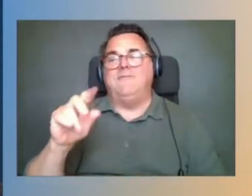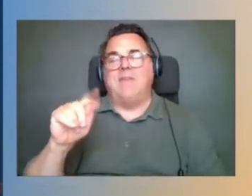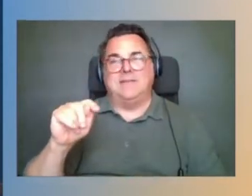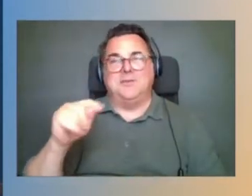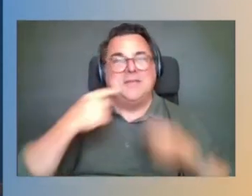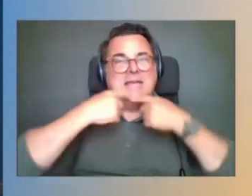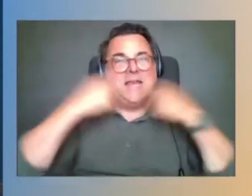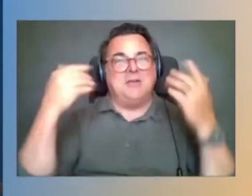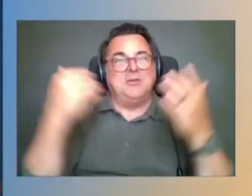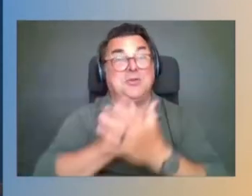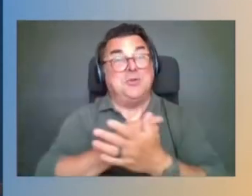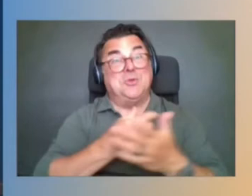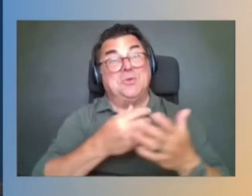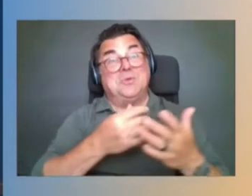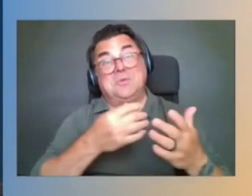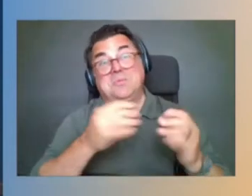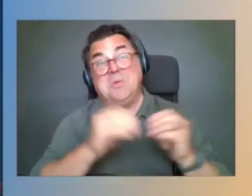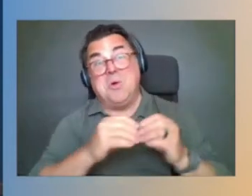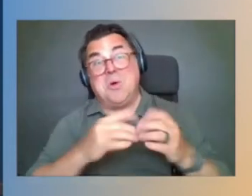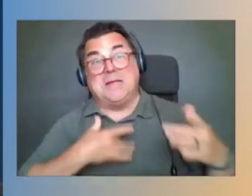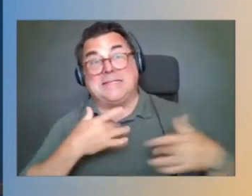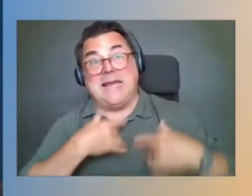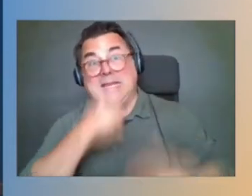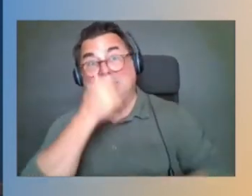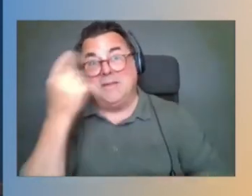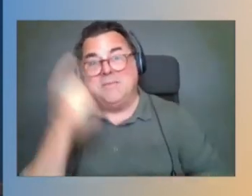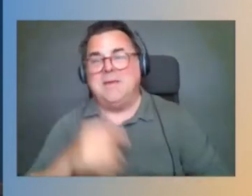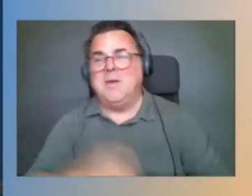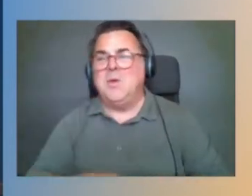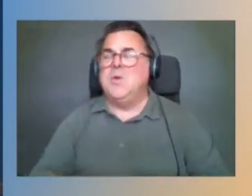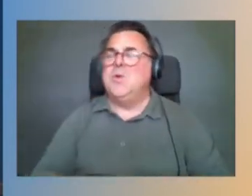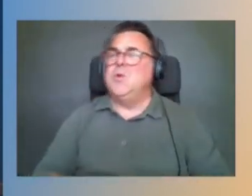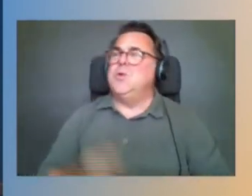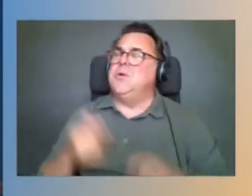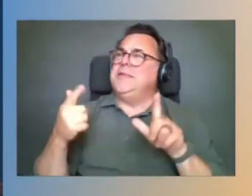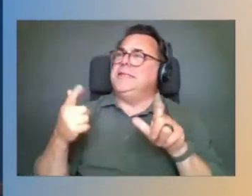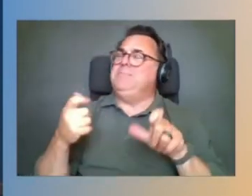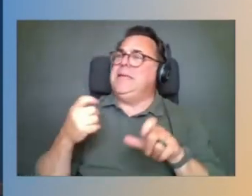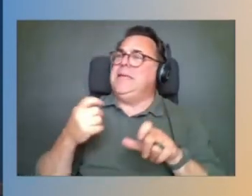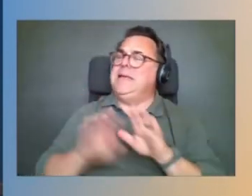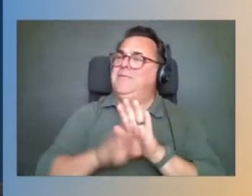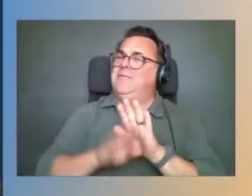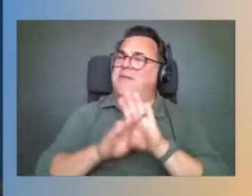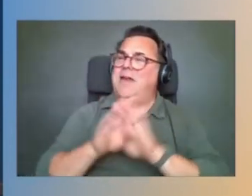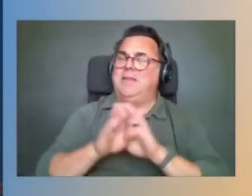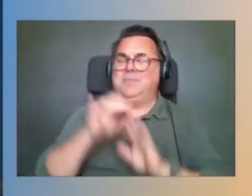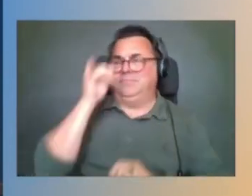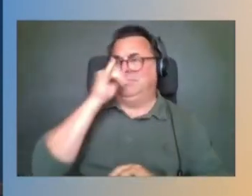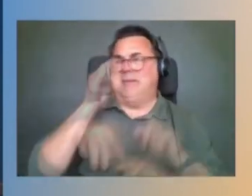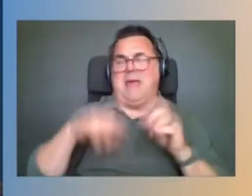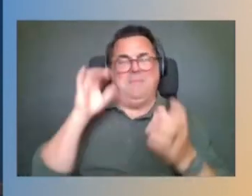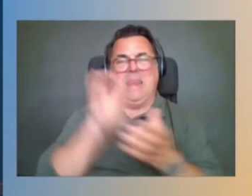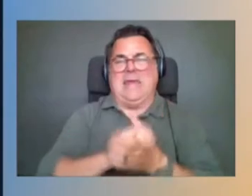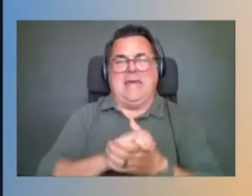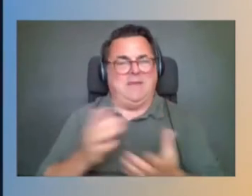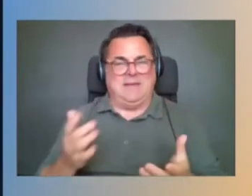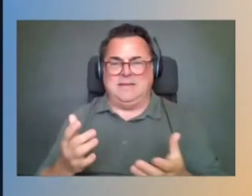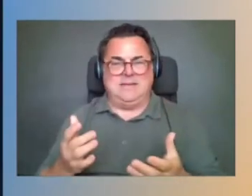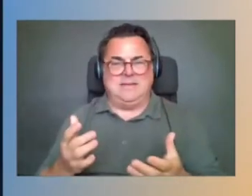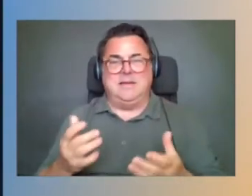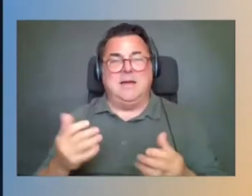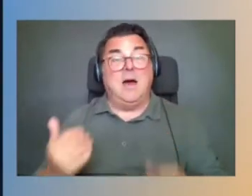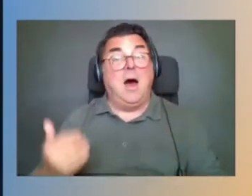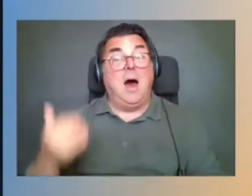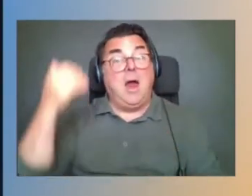announce other interesting things at reInvent this year. The pace of how we're able to do this is just staggering. Absolutely. Back in the days when I